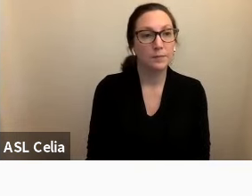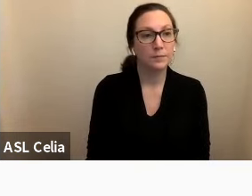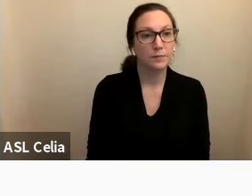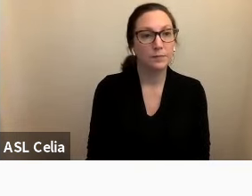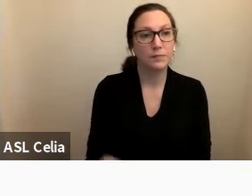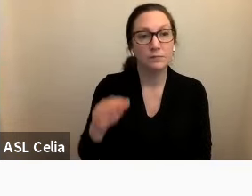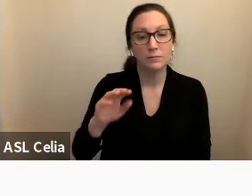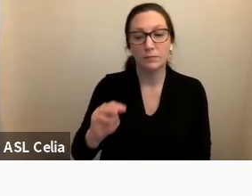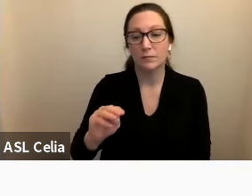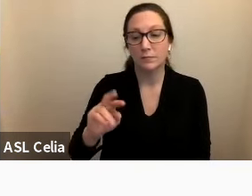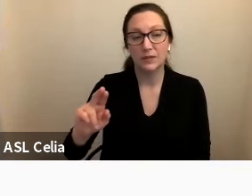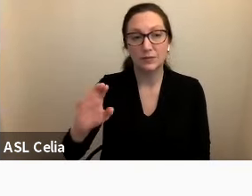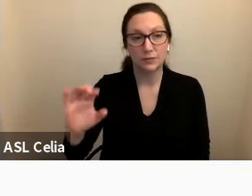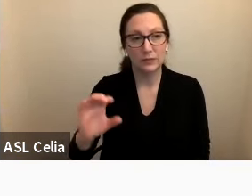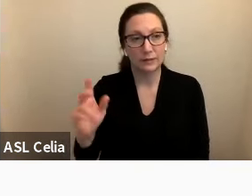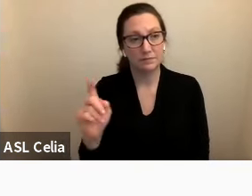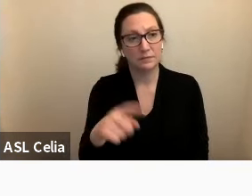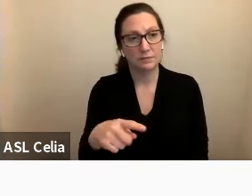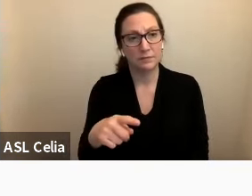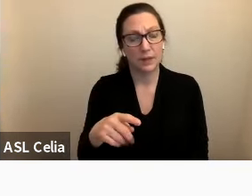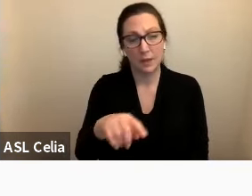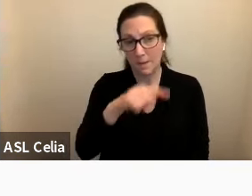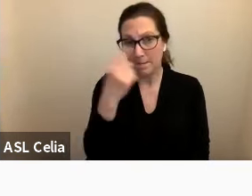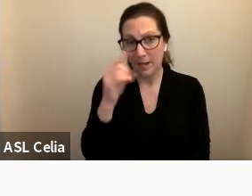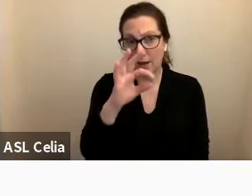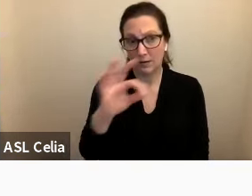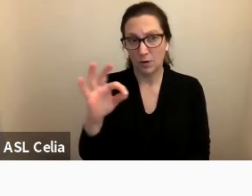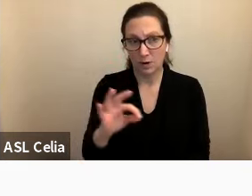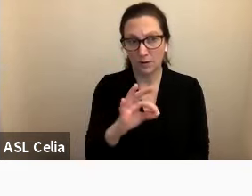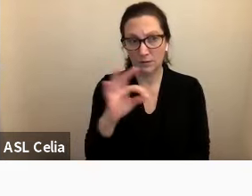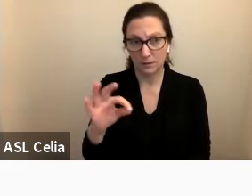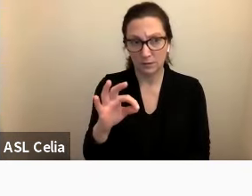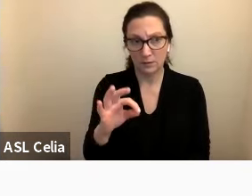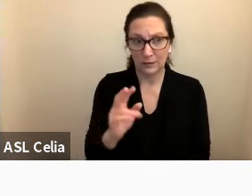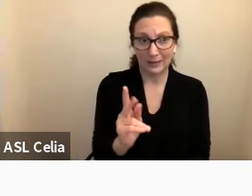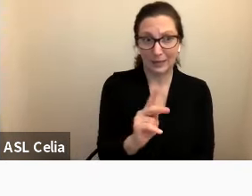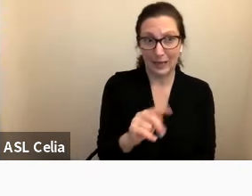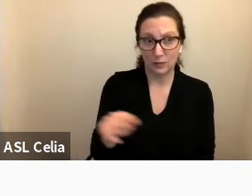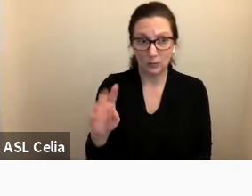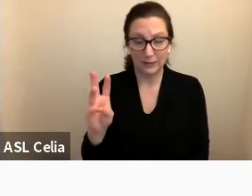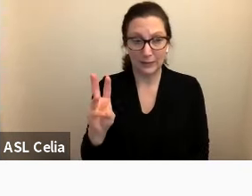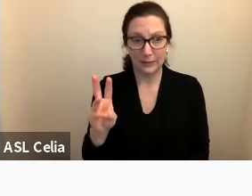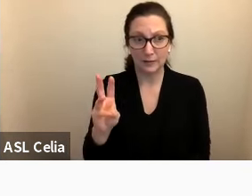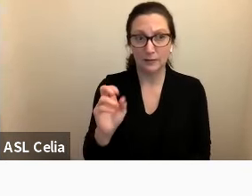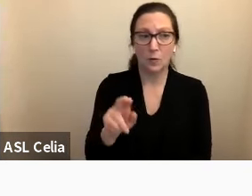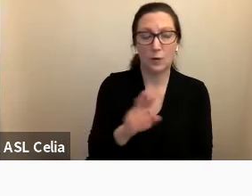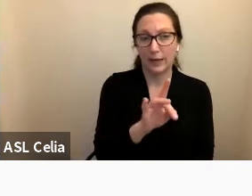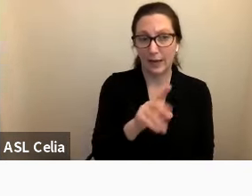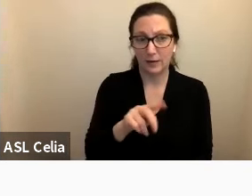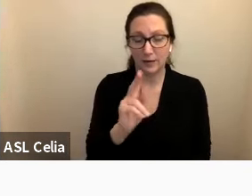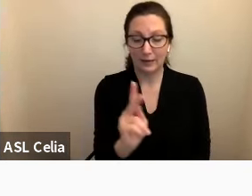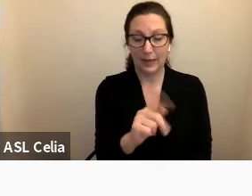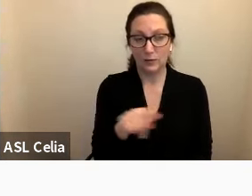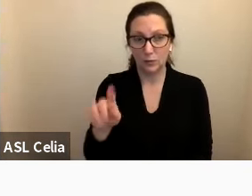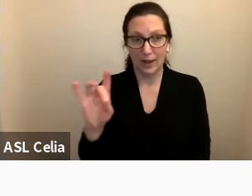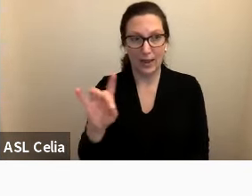Ms. Hogan, a question. The black dots are K through 6s or K through 8s, or are they